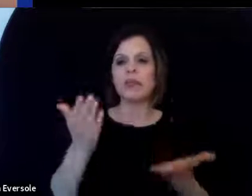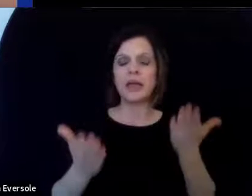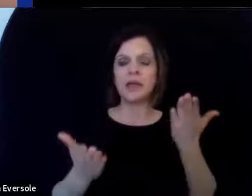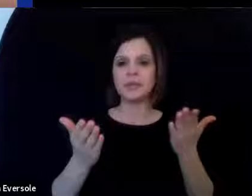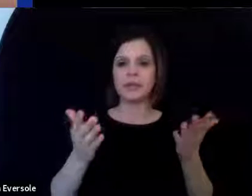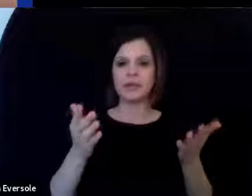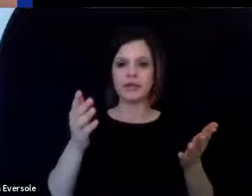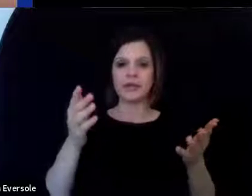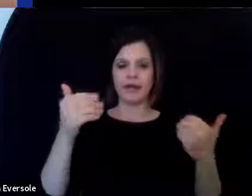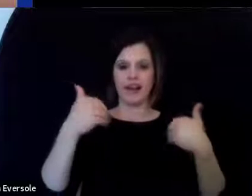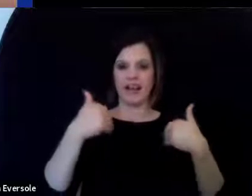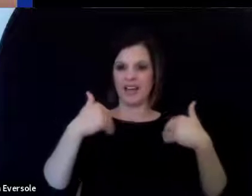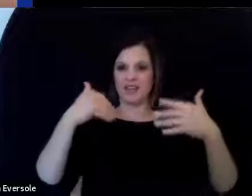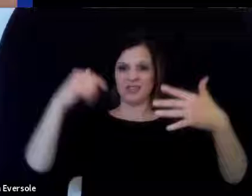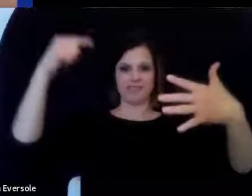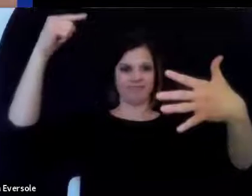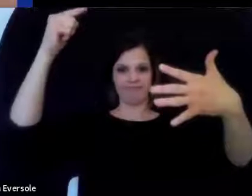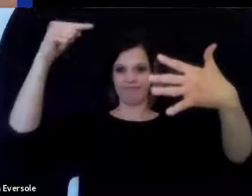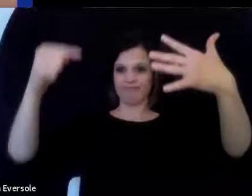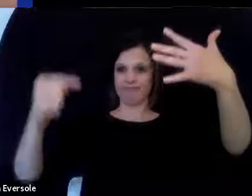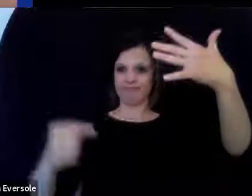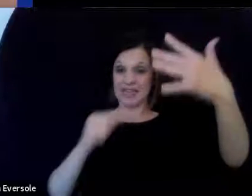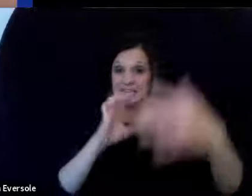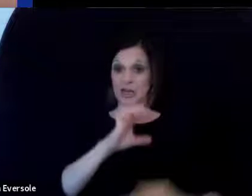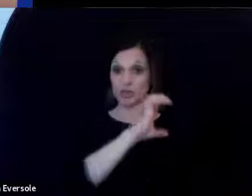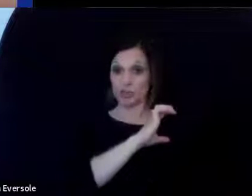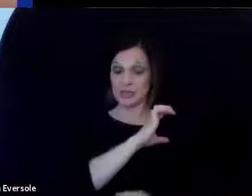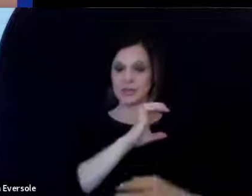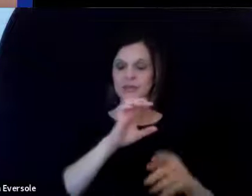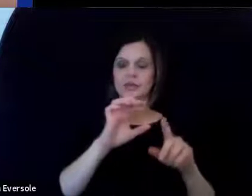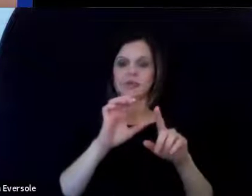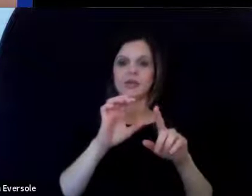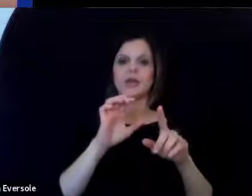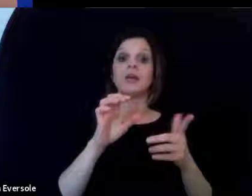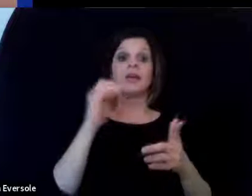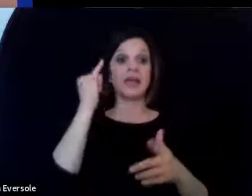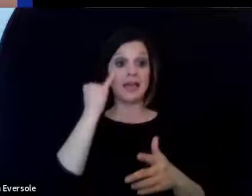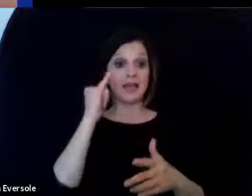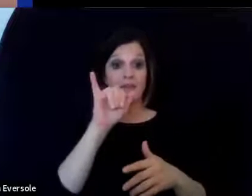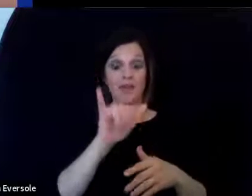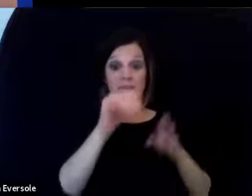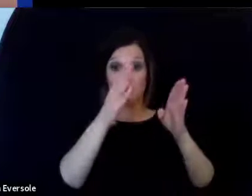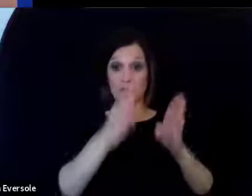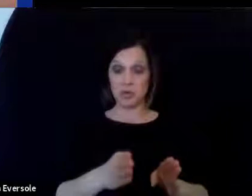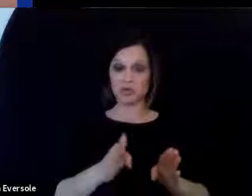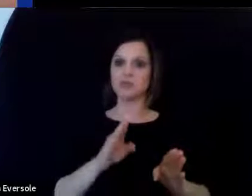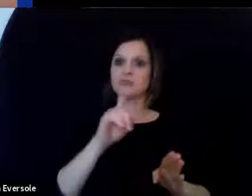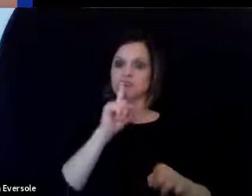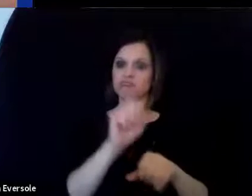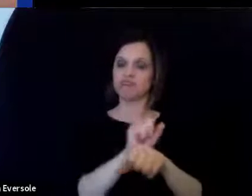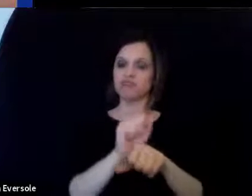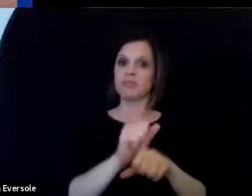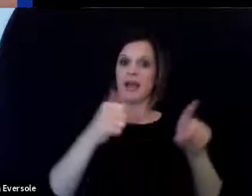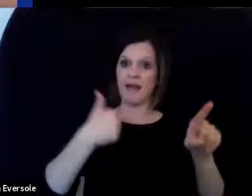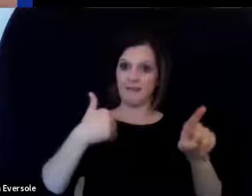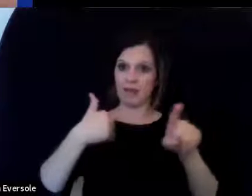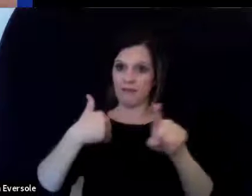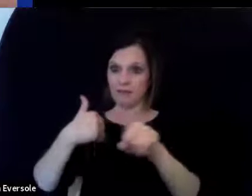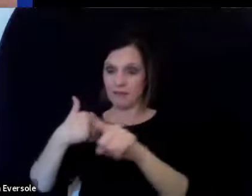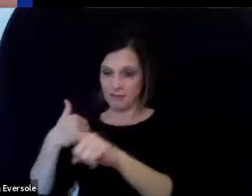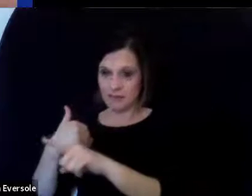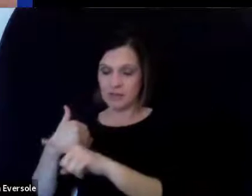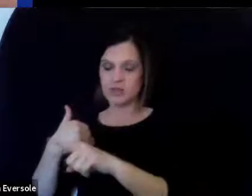of this collective. And if the individual demonstrates so many of this collective from these different categories,